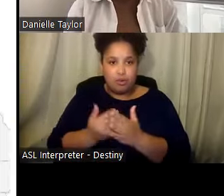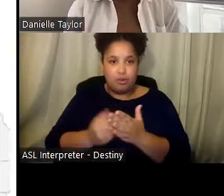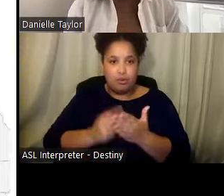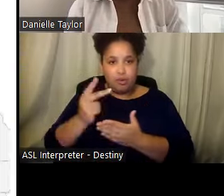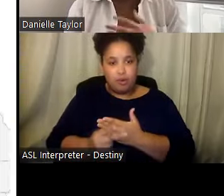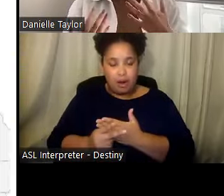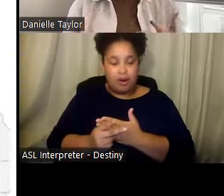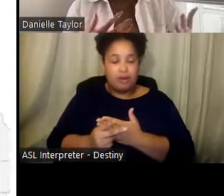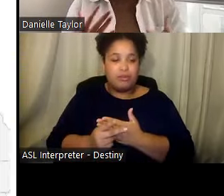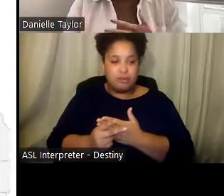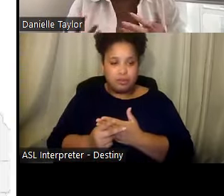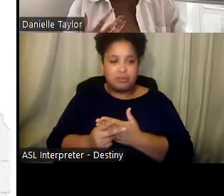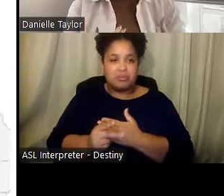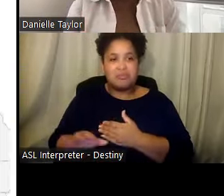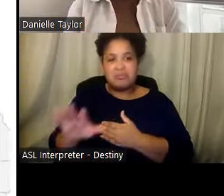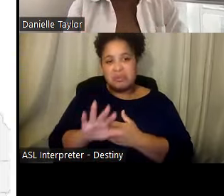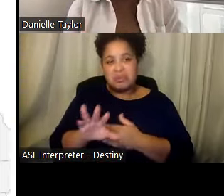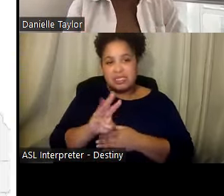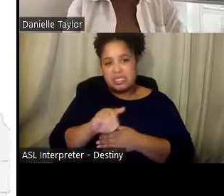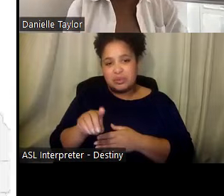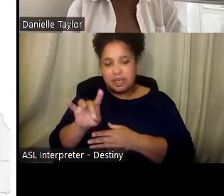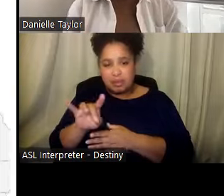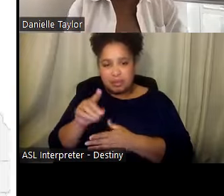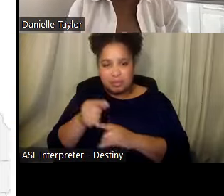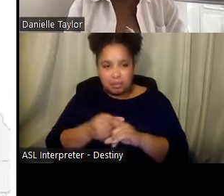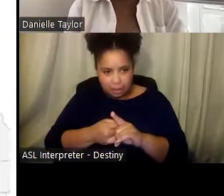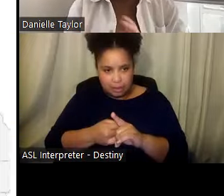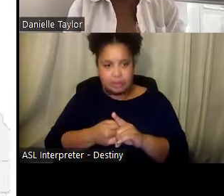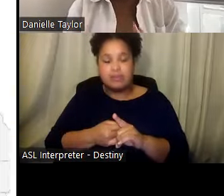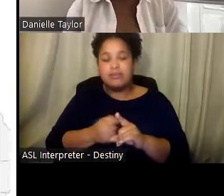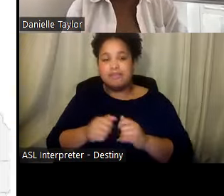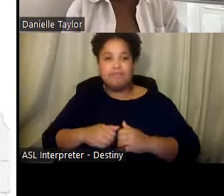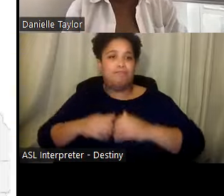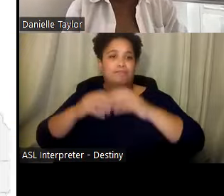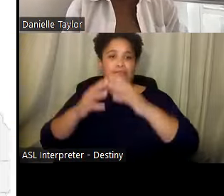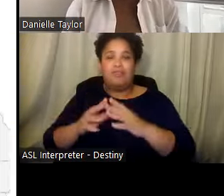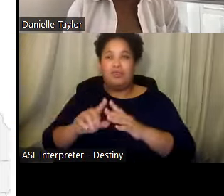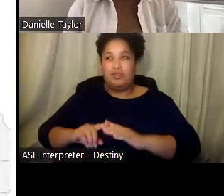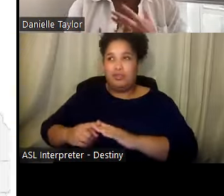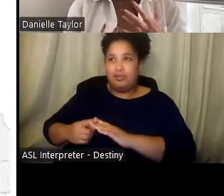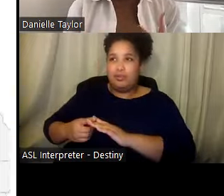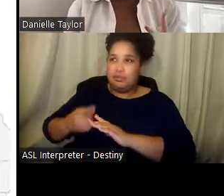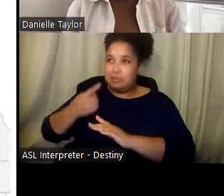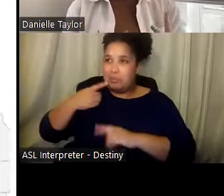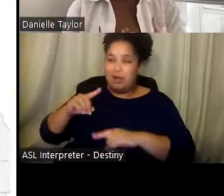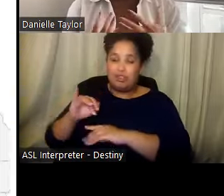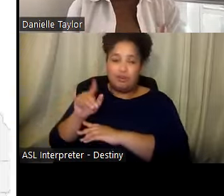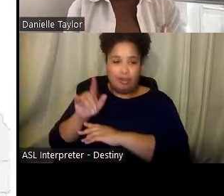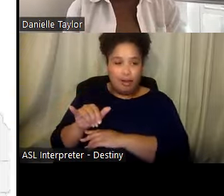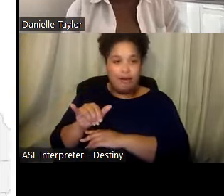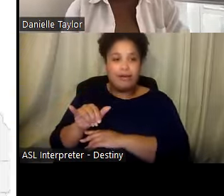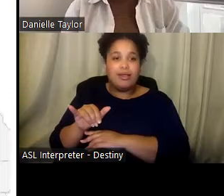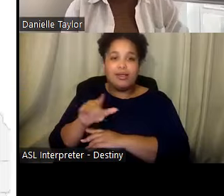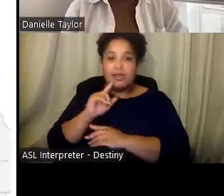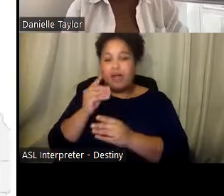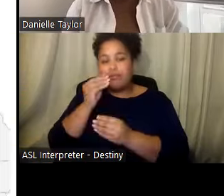spent approximately 6 to 8 months really getting off the ground truly once we launched in July. We really want to get the word out